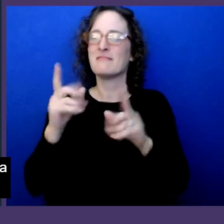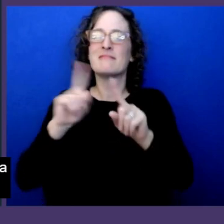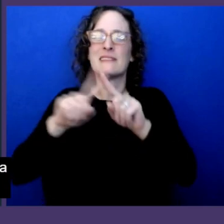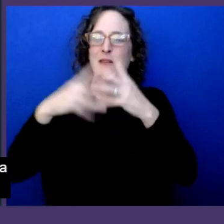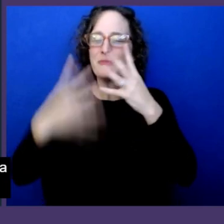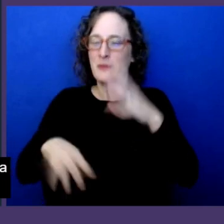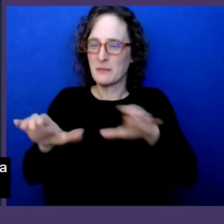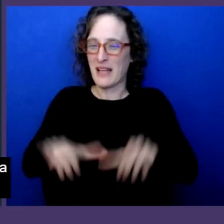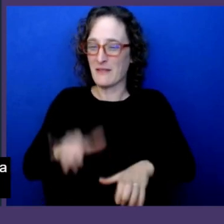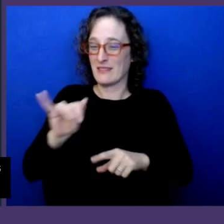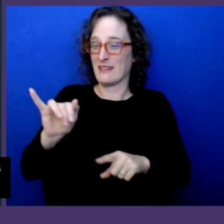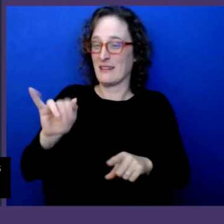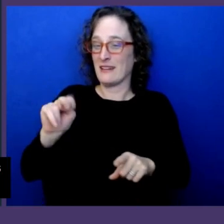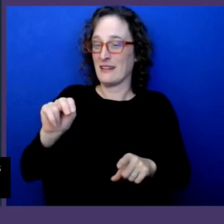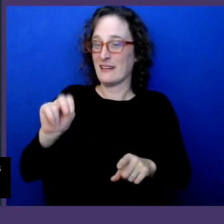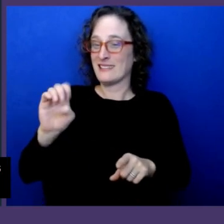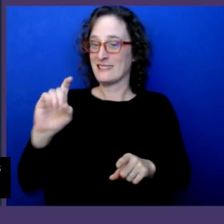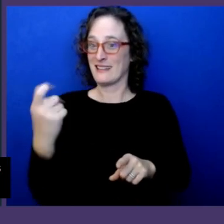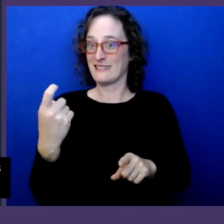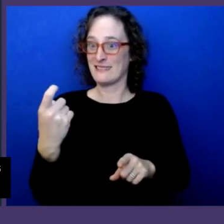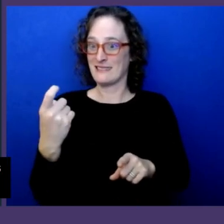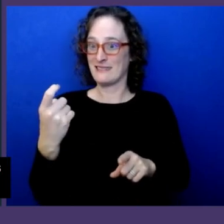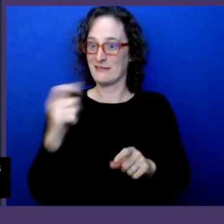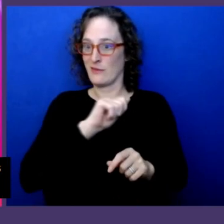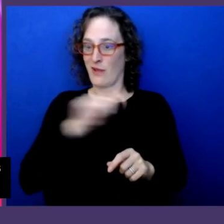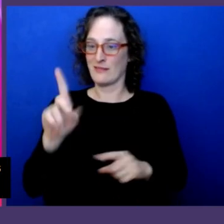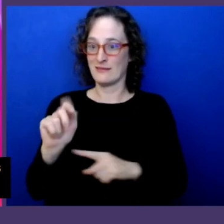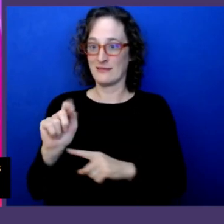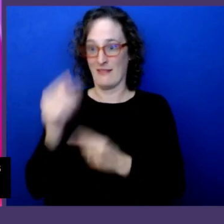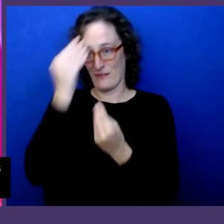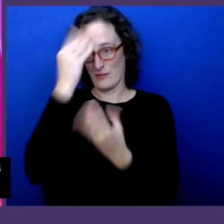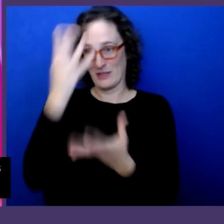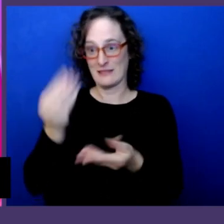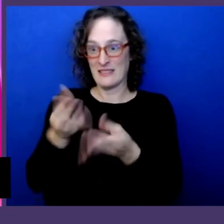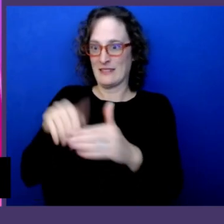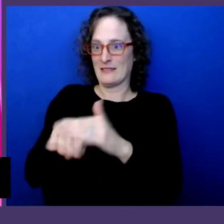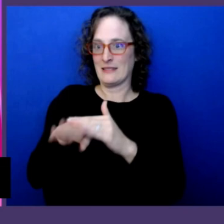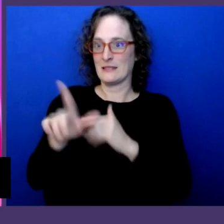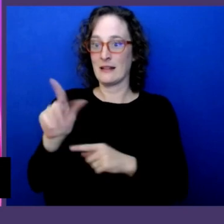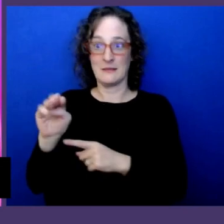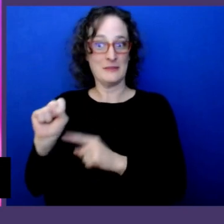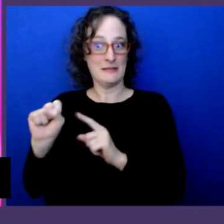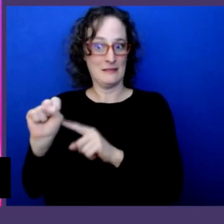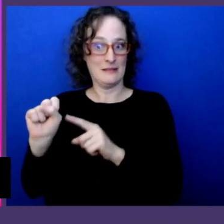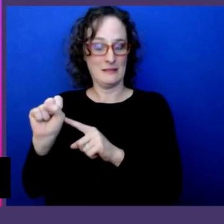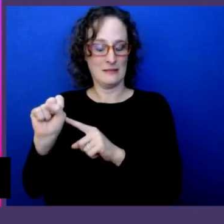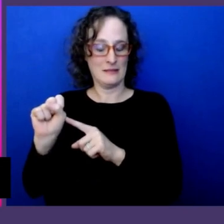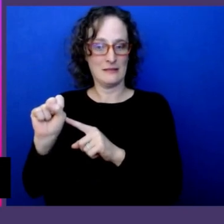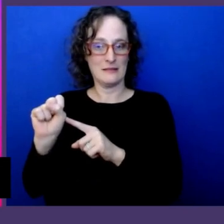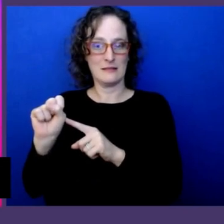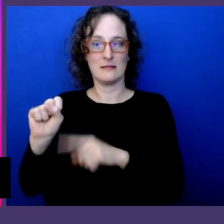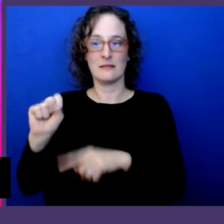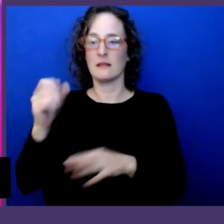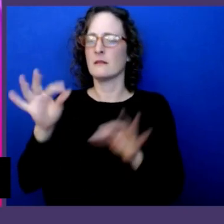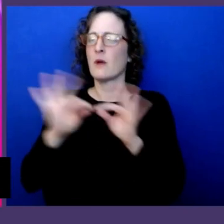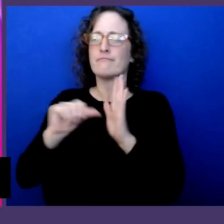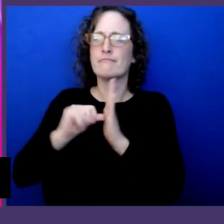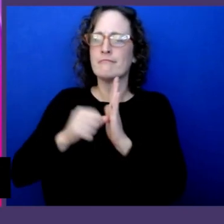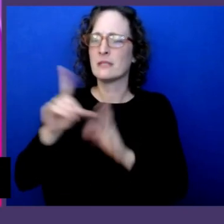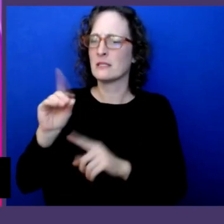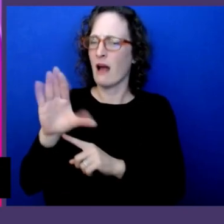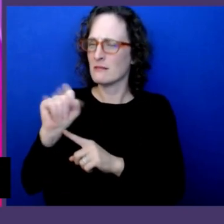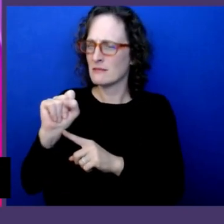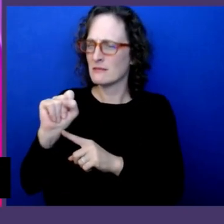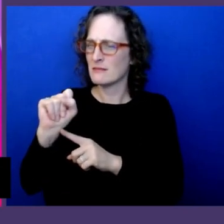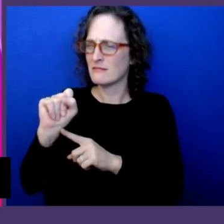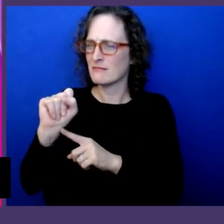can make it accessible to LLMs. And the emerging recipe there is you take relevant documents, you split them up into chunks, you embed all of them, and